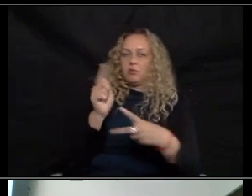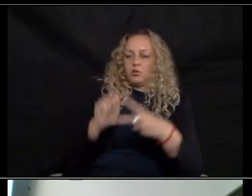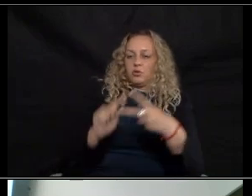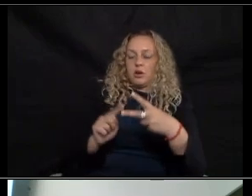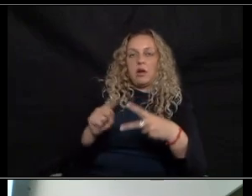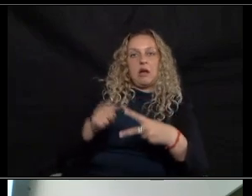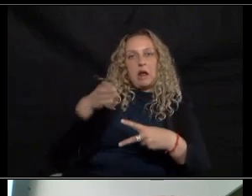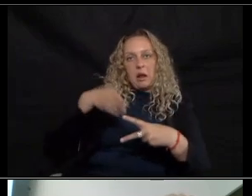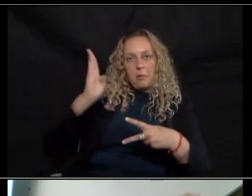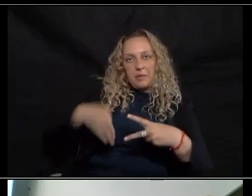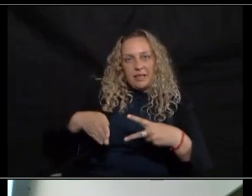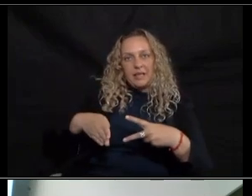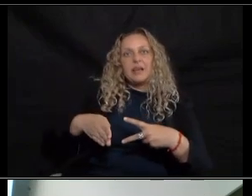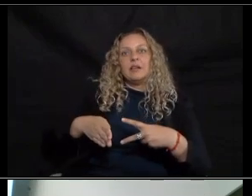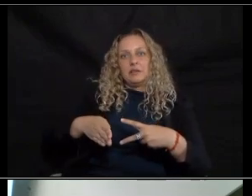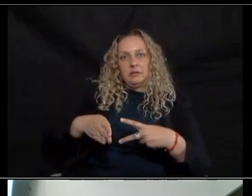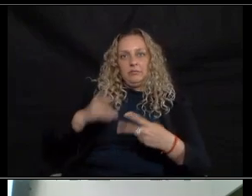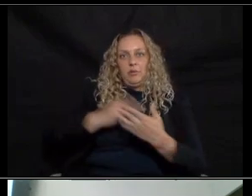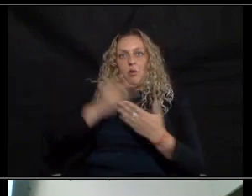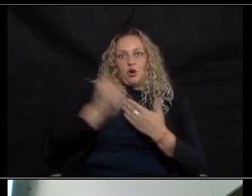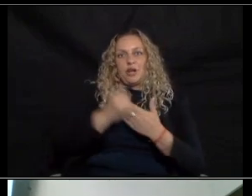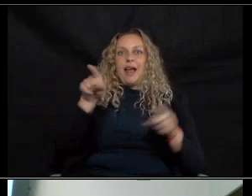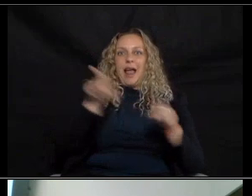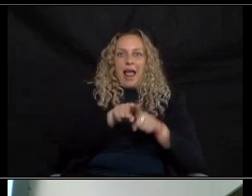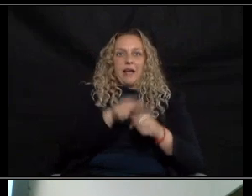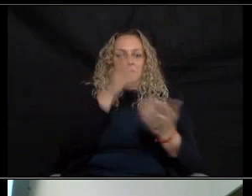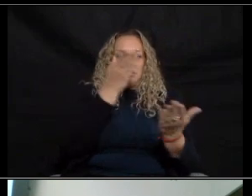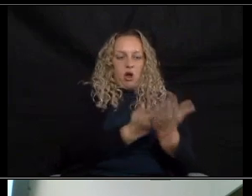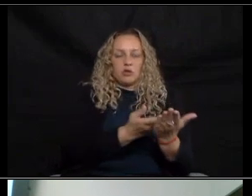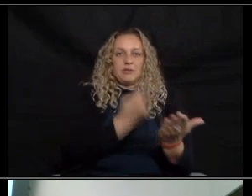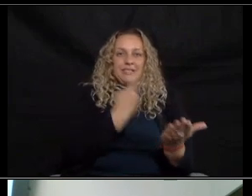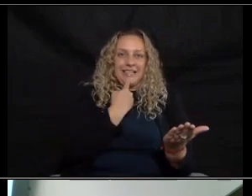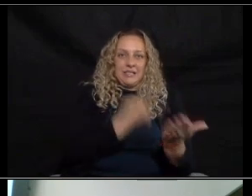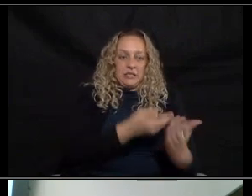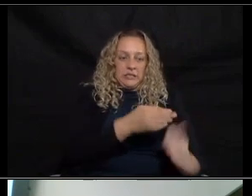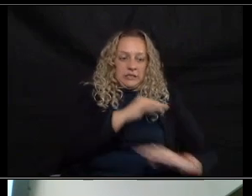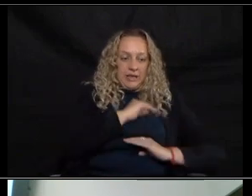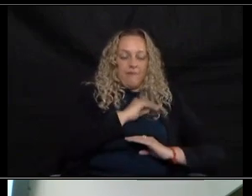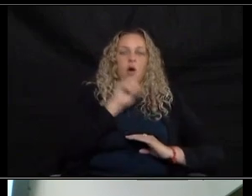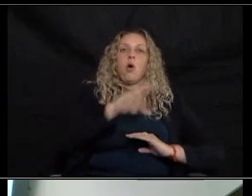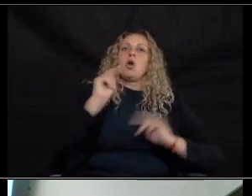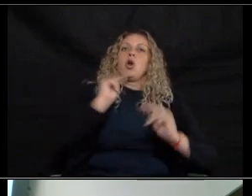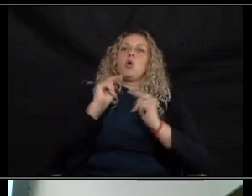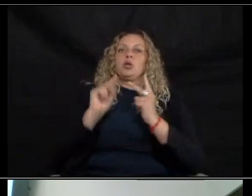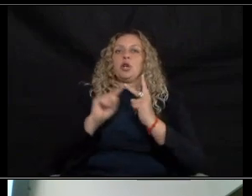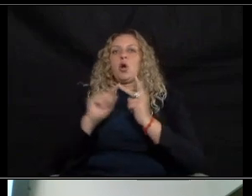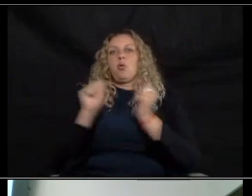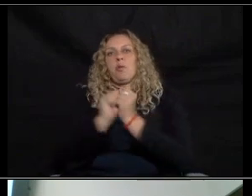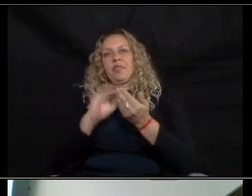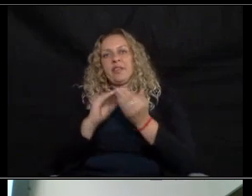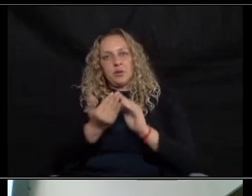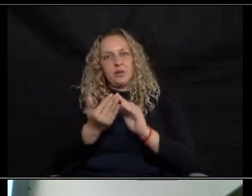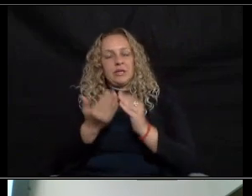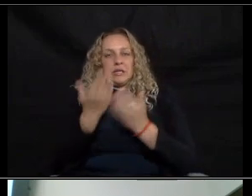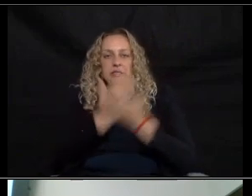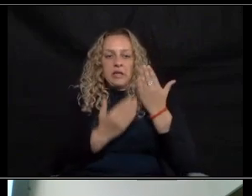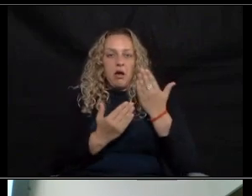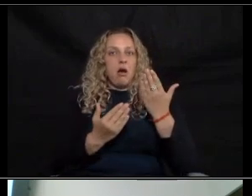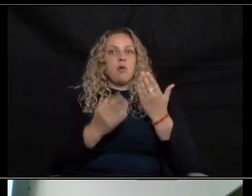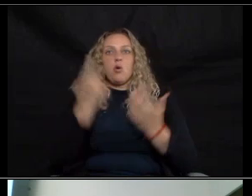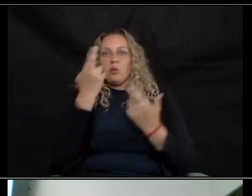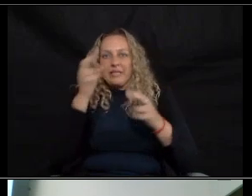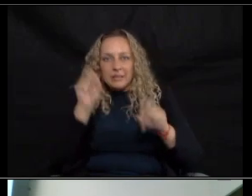the project as outlined in the contract, or negotiate with the city on some amicable